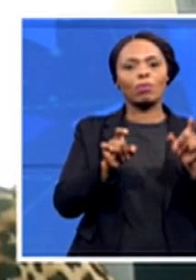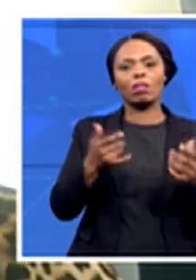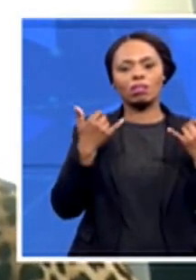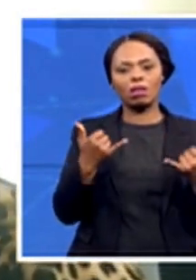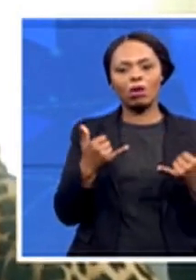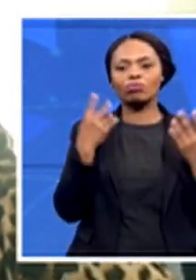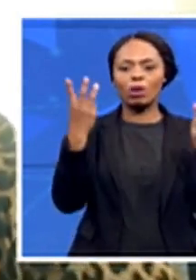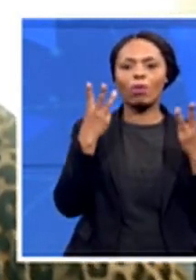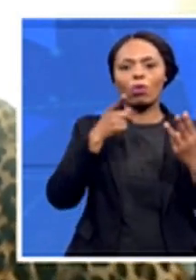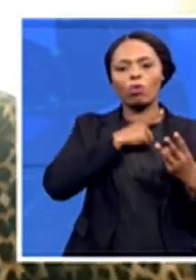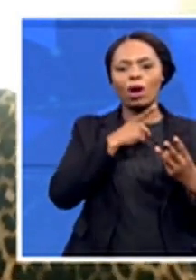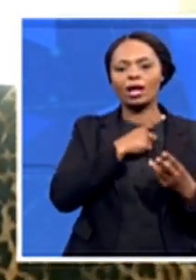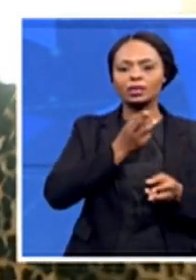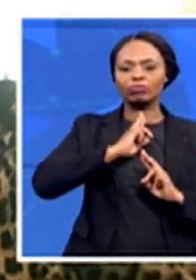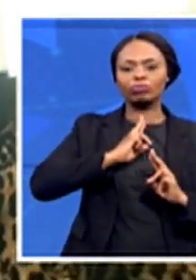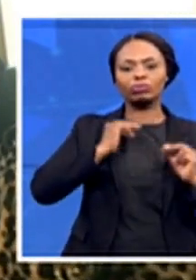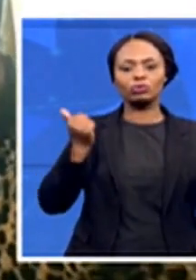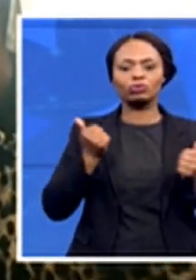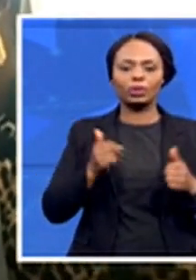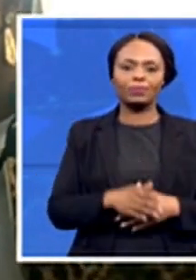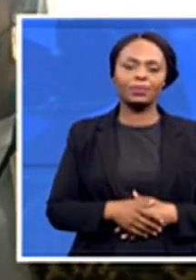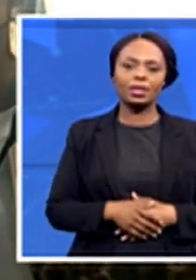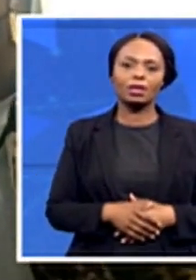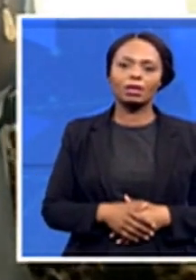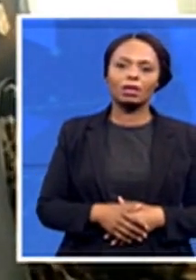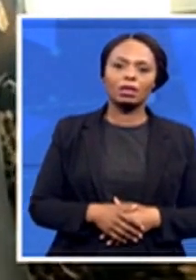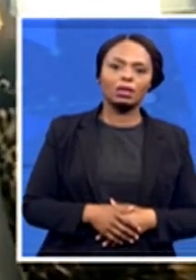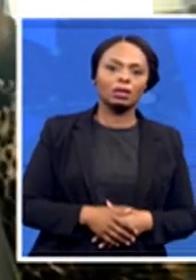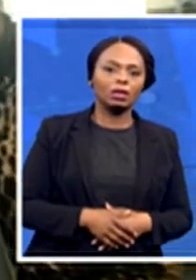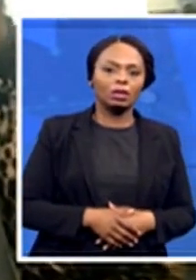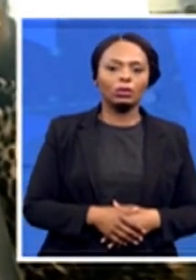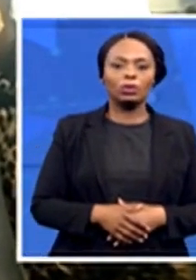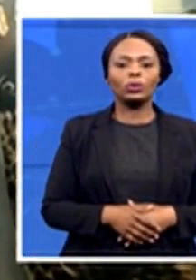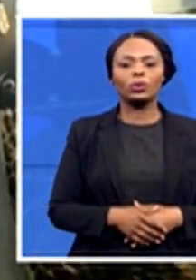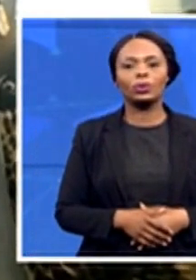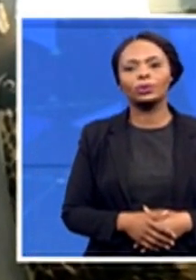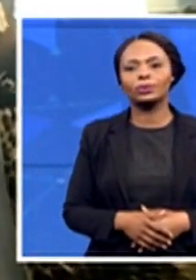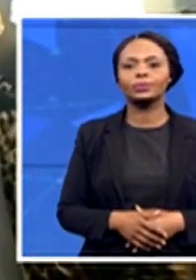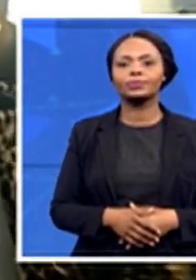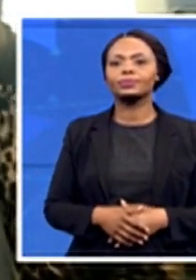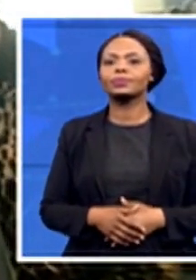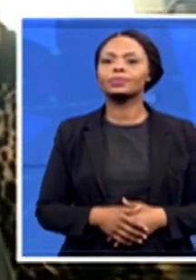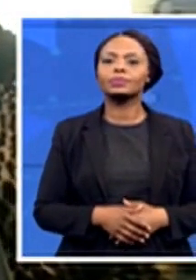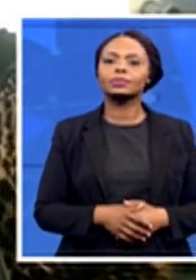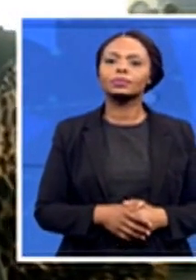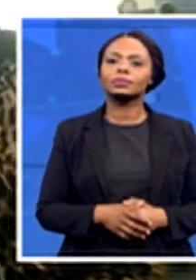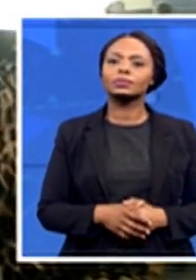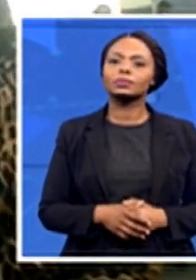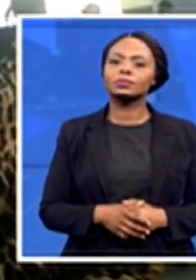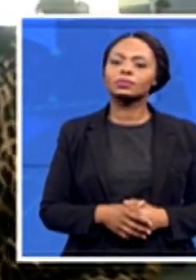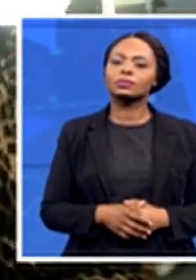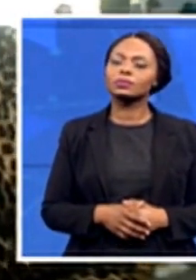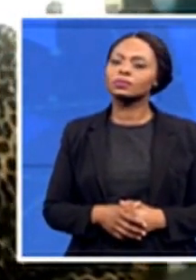So where next with this one, with an initiative like this? Where's the next stop to vaccinate